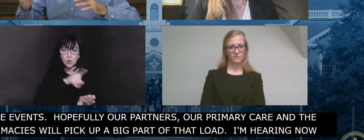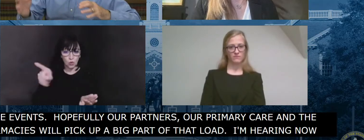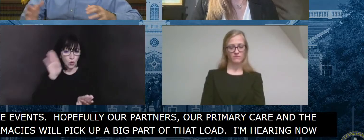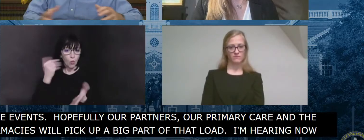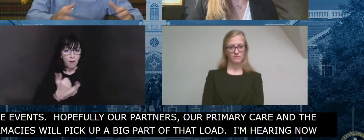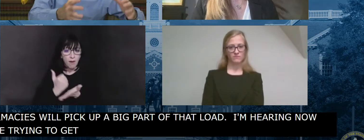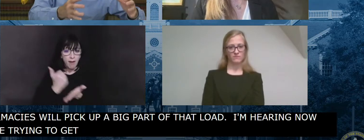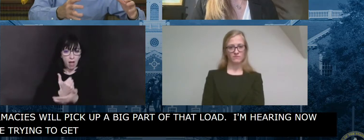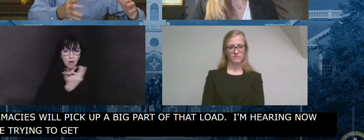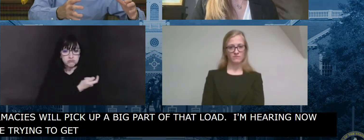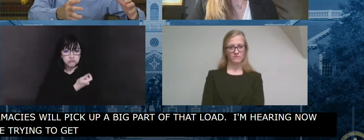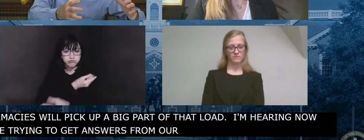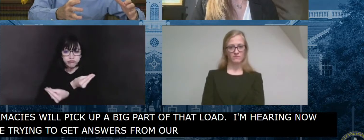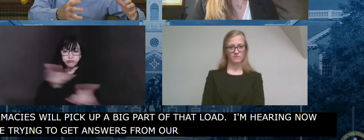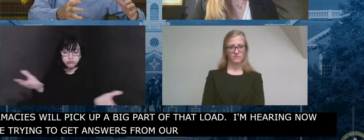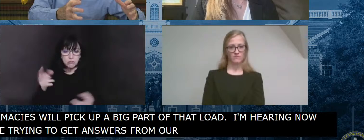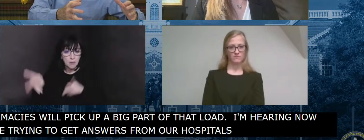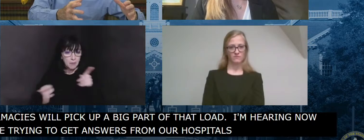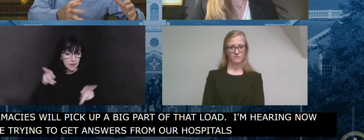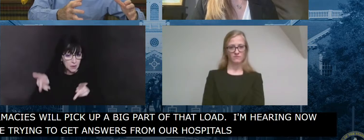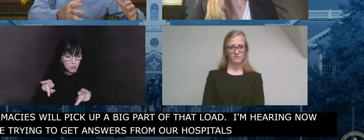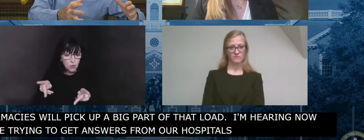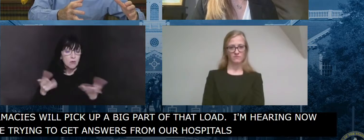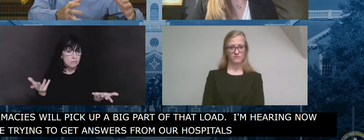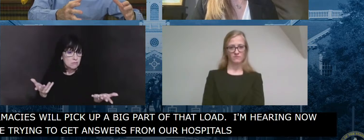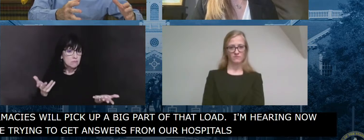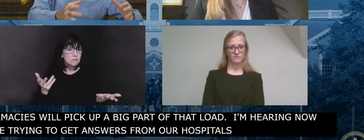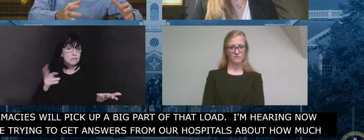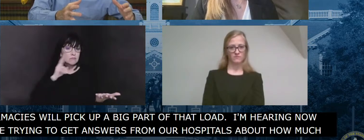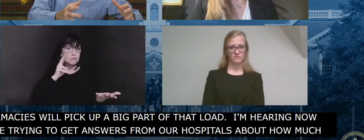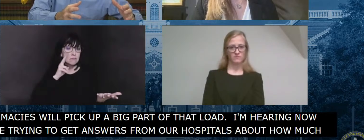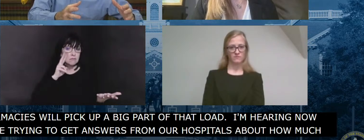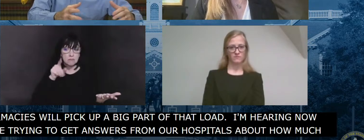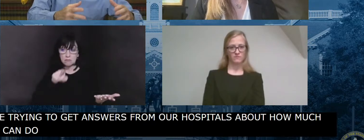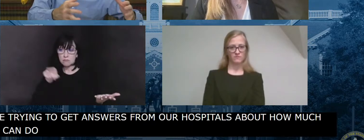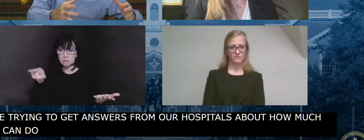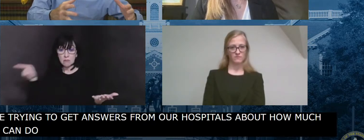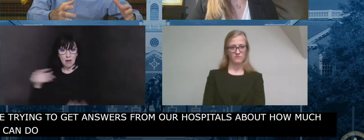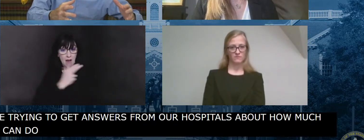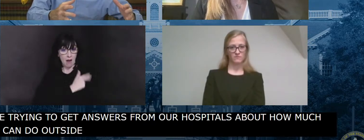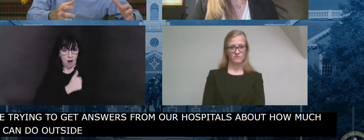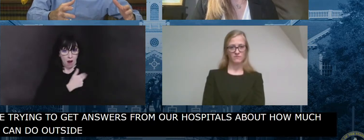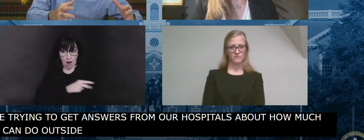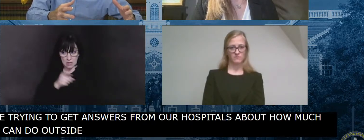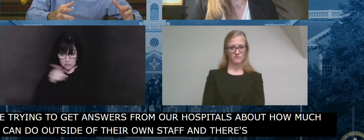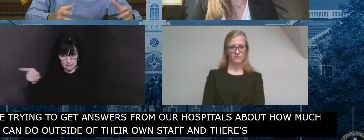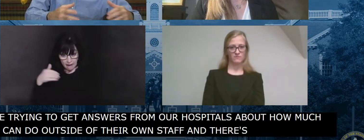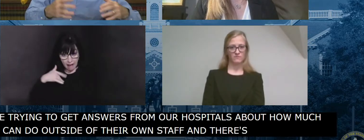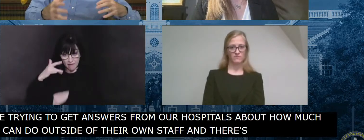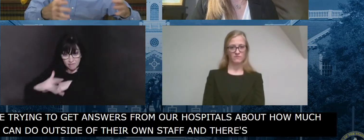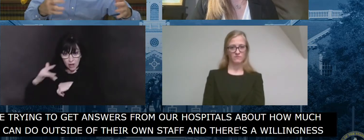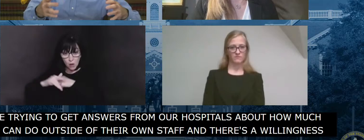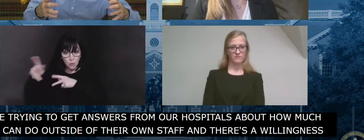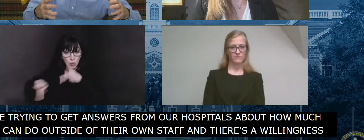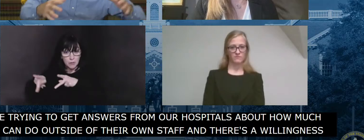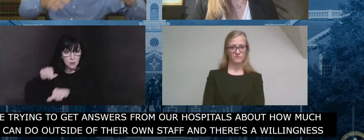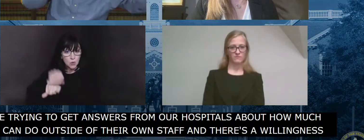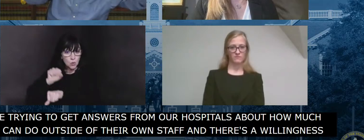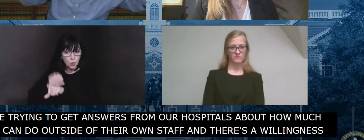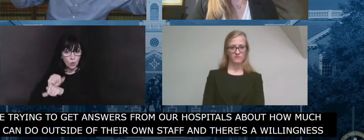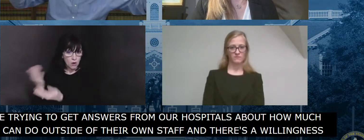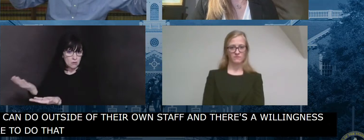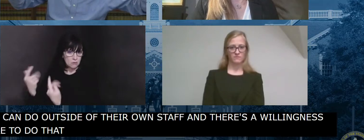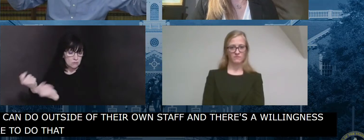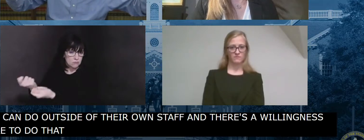about how much they can do outside of their own staff. And there's a willingness there to do that and calibrate the need for